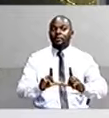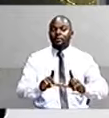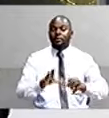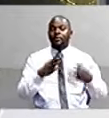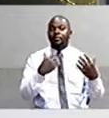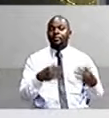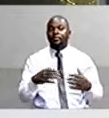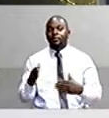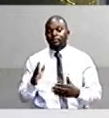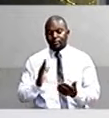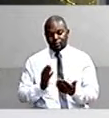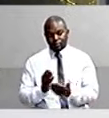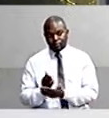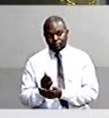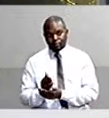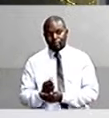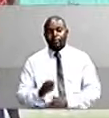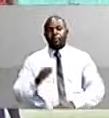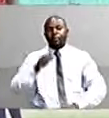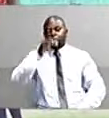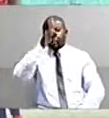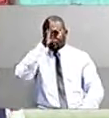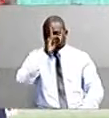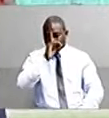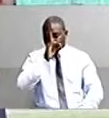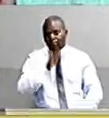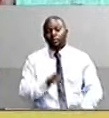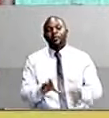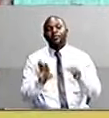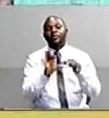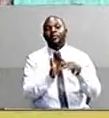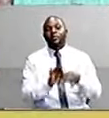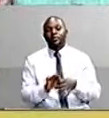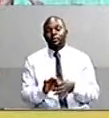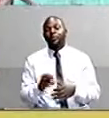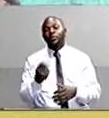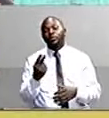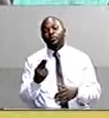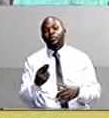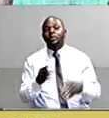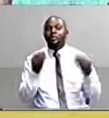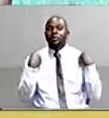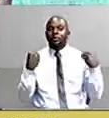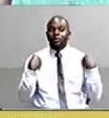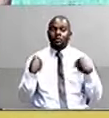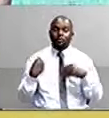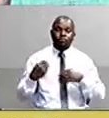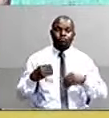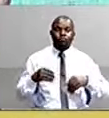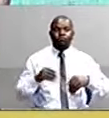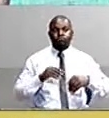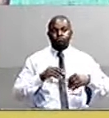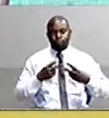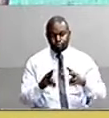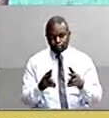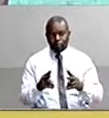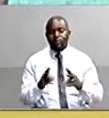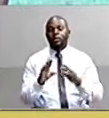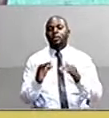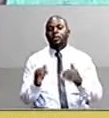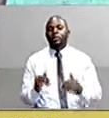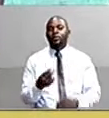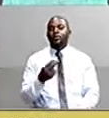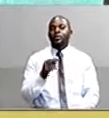tracing the rightful owners of Toro United FC, two league games have so far been played since the commencement of the second round of